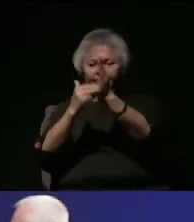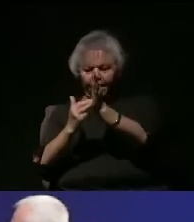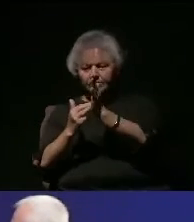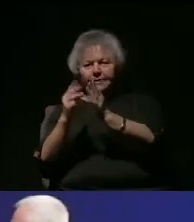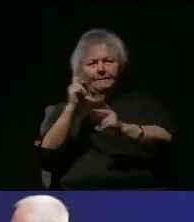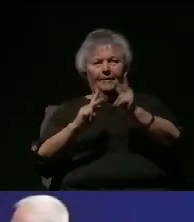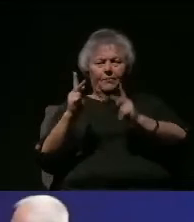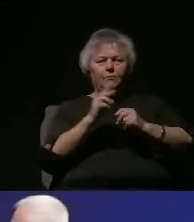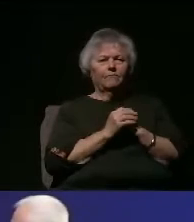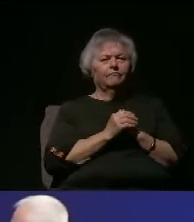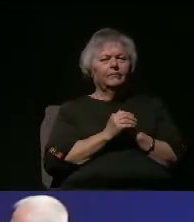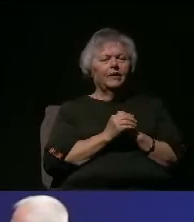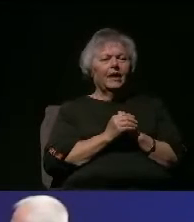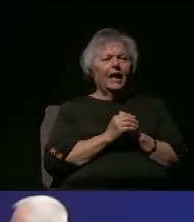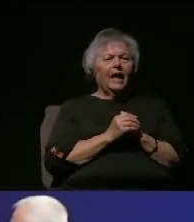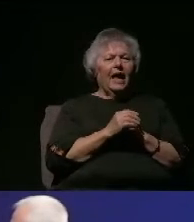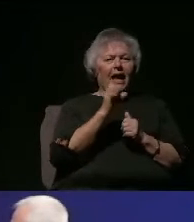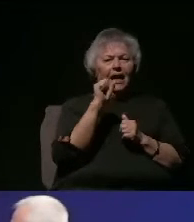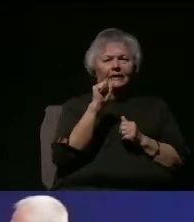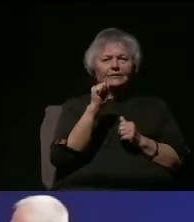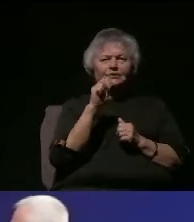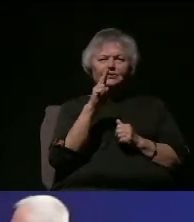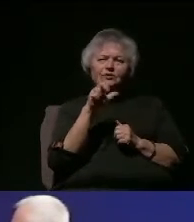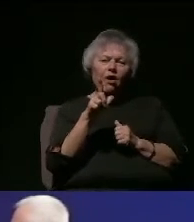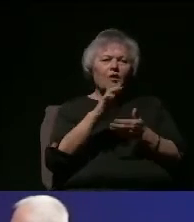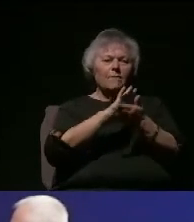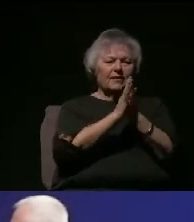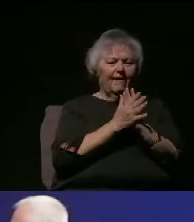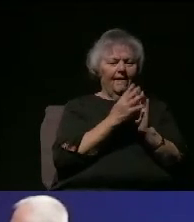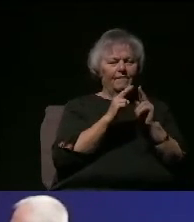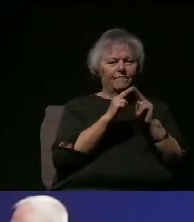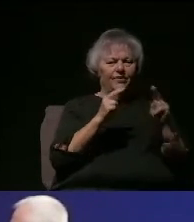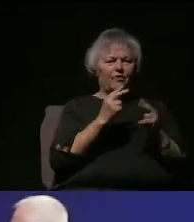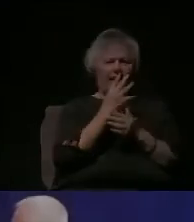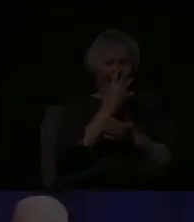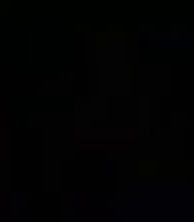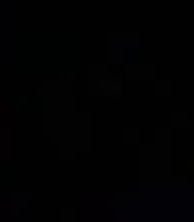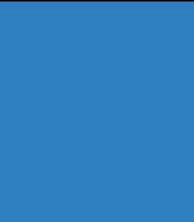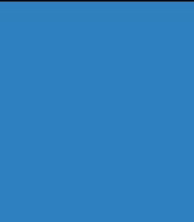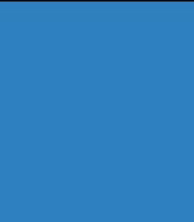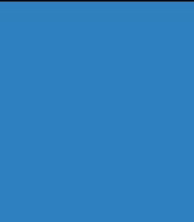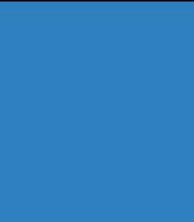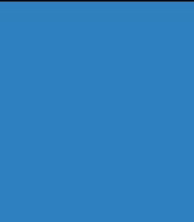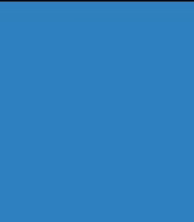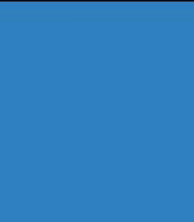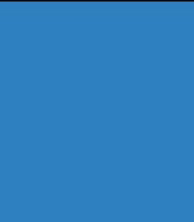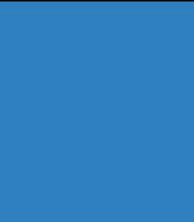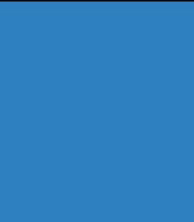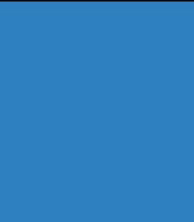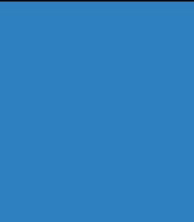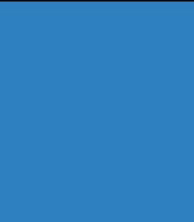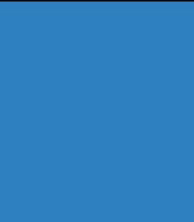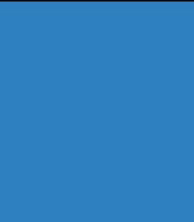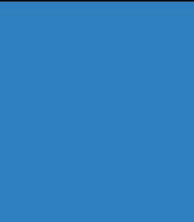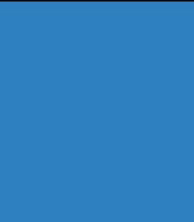being given to David. 1 Samuel says, "Then Saul was very angry at the saying. It displeased him, and he said, 'They have ascribed to